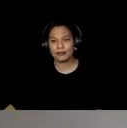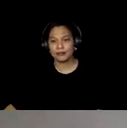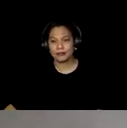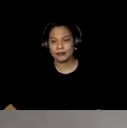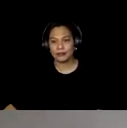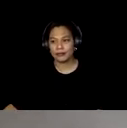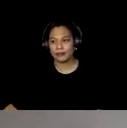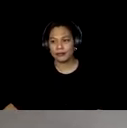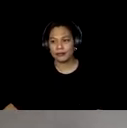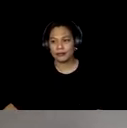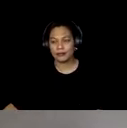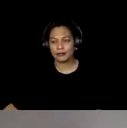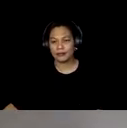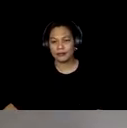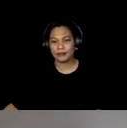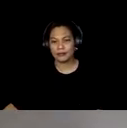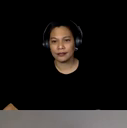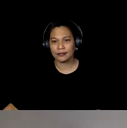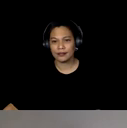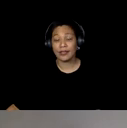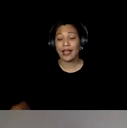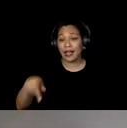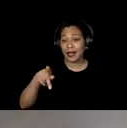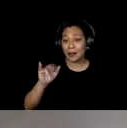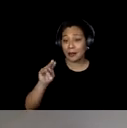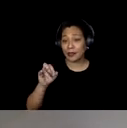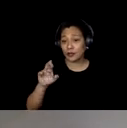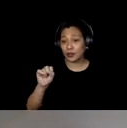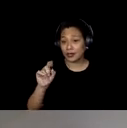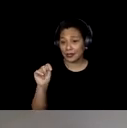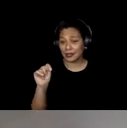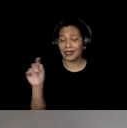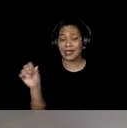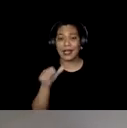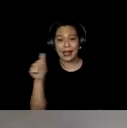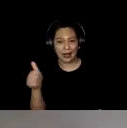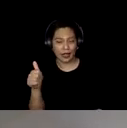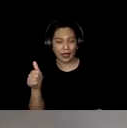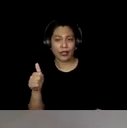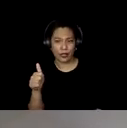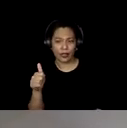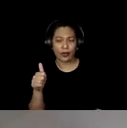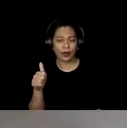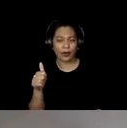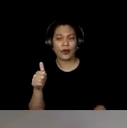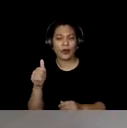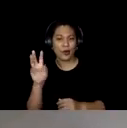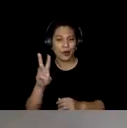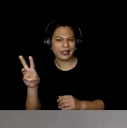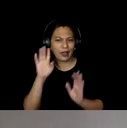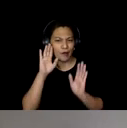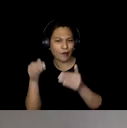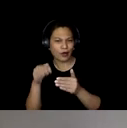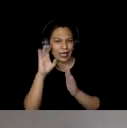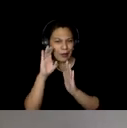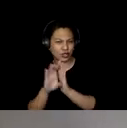Trying to think of other examples, but Pinterest is another another image focused, kind of like